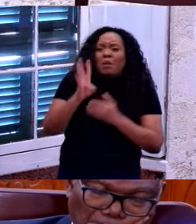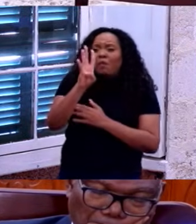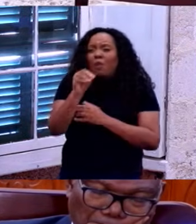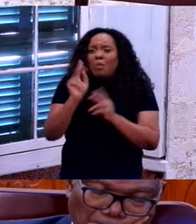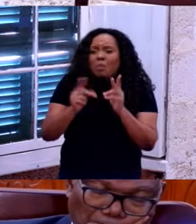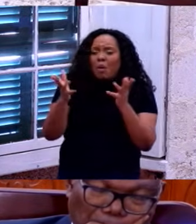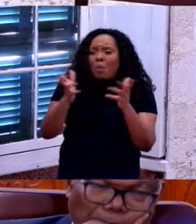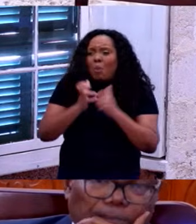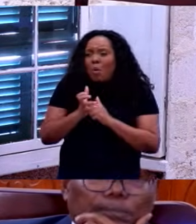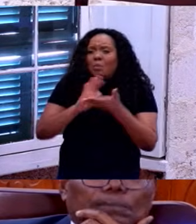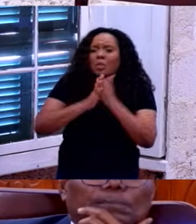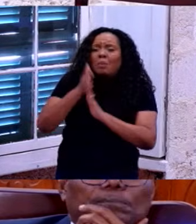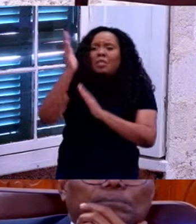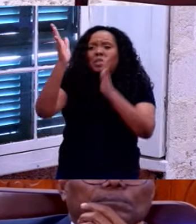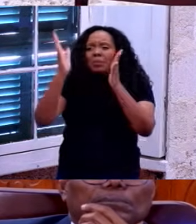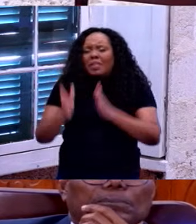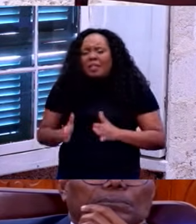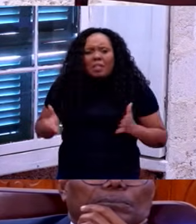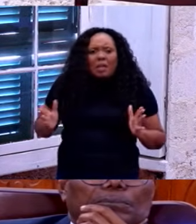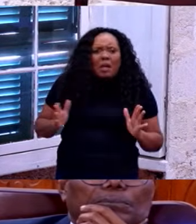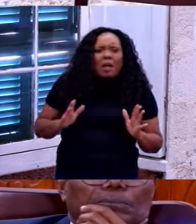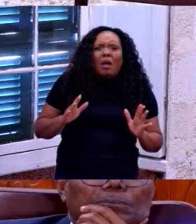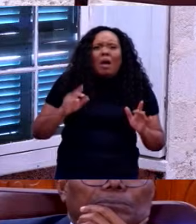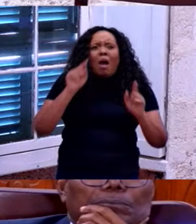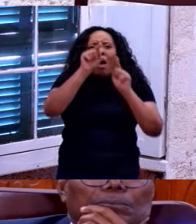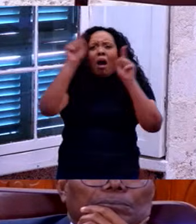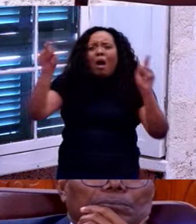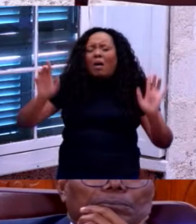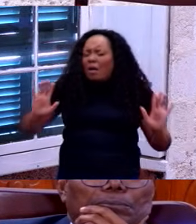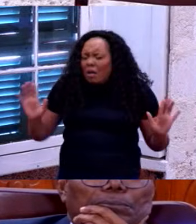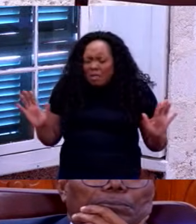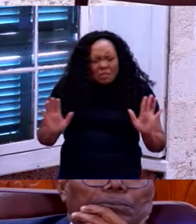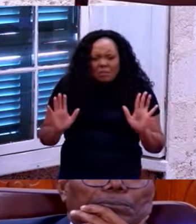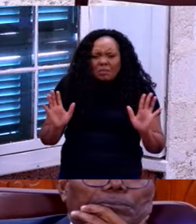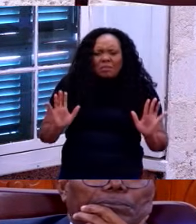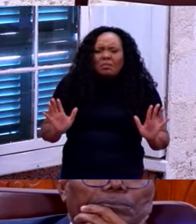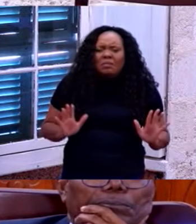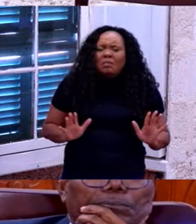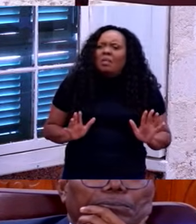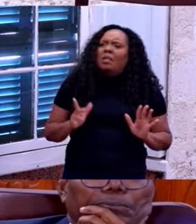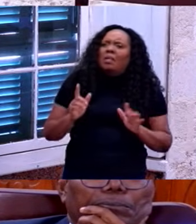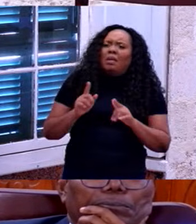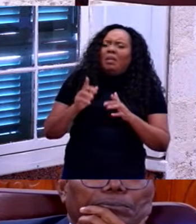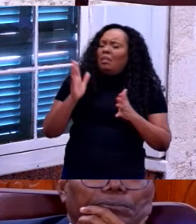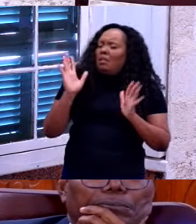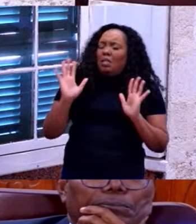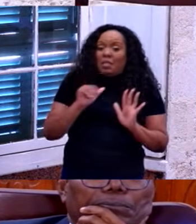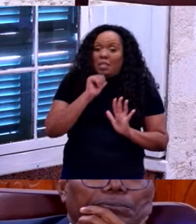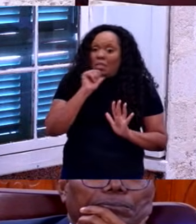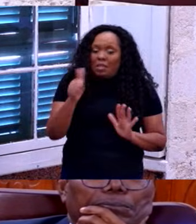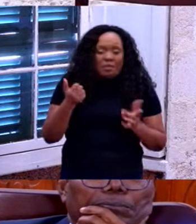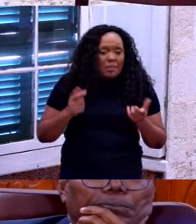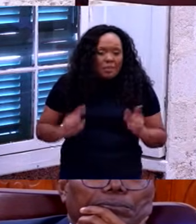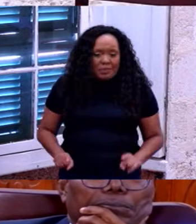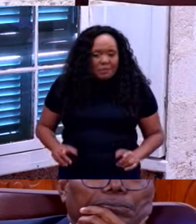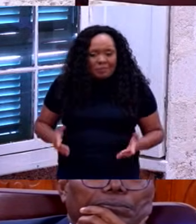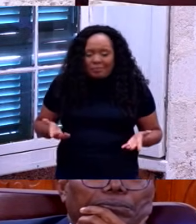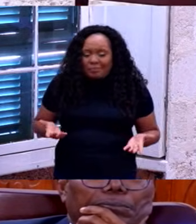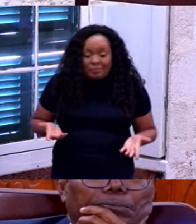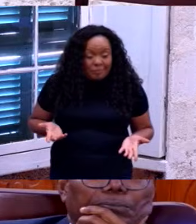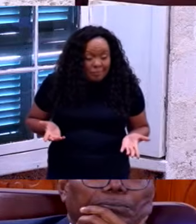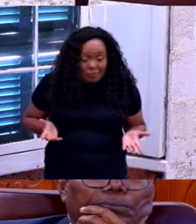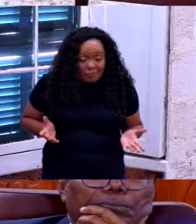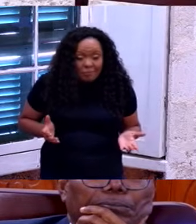narrow it down, shortlist 12, and then go down, reduce further from that. It is not going to happen like that. In